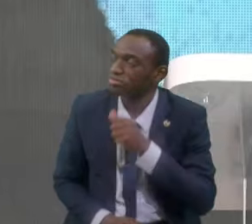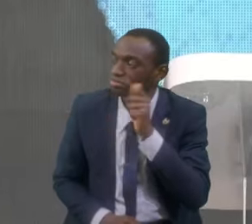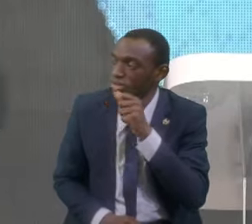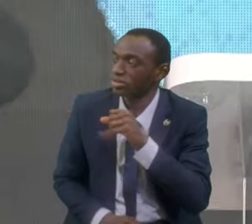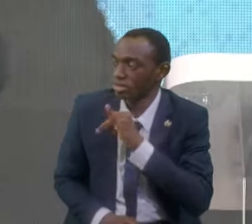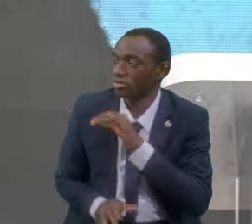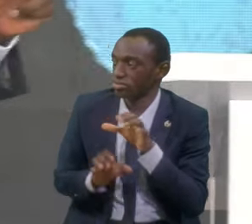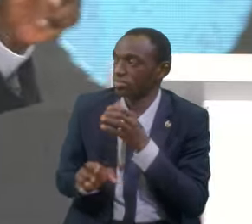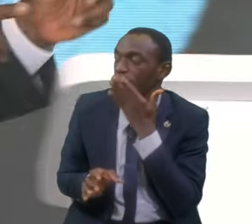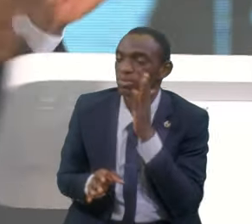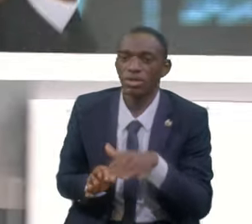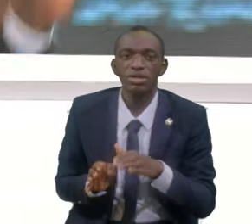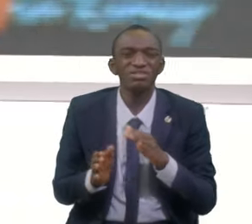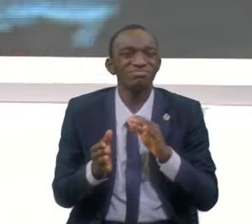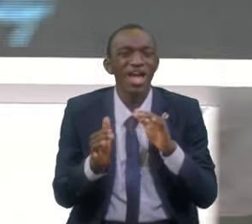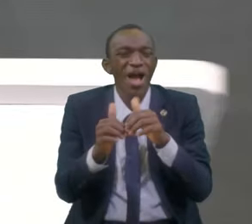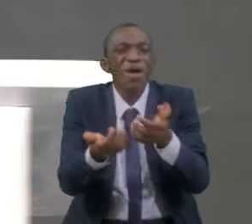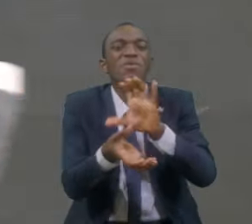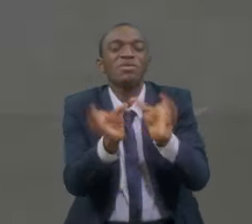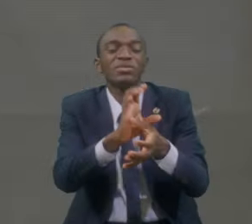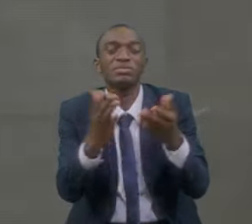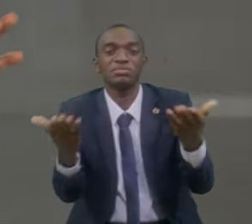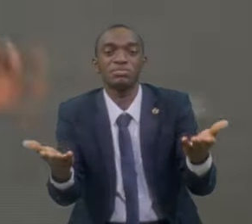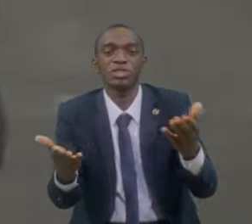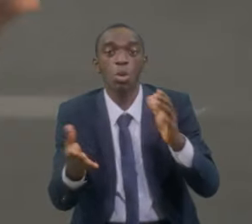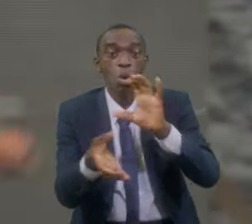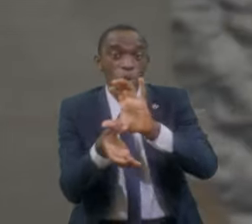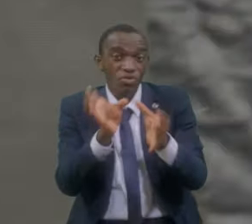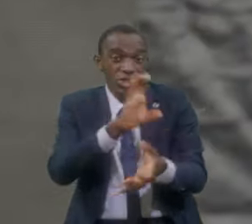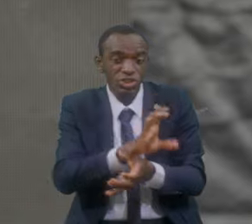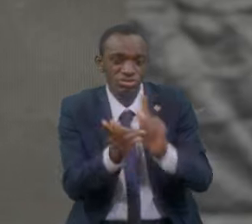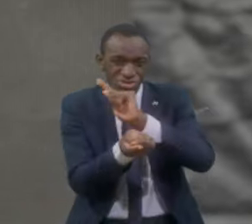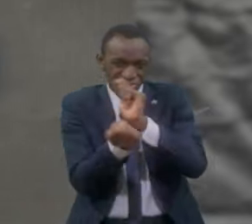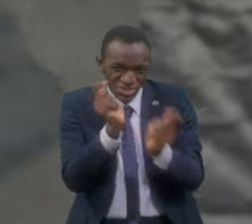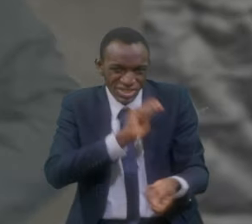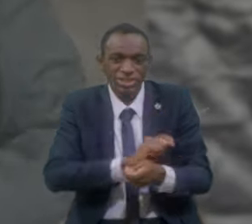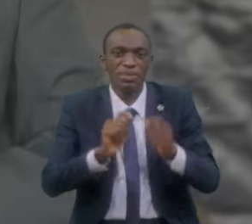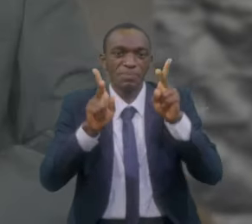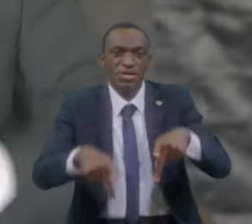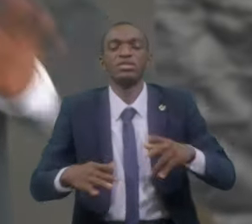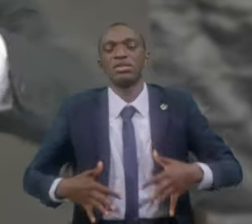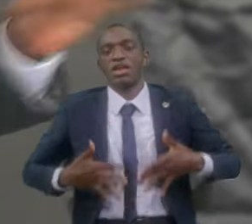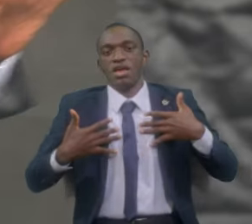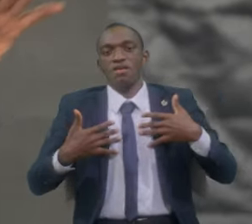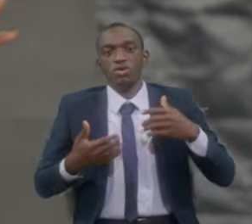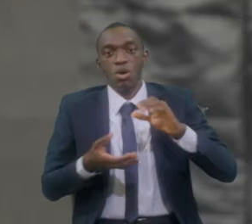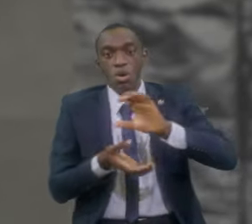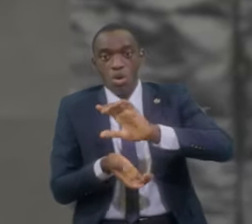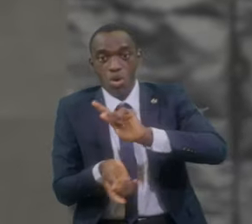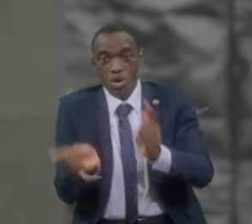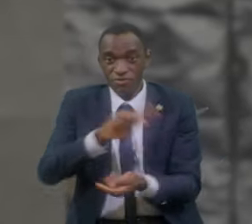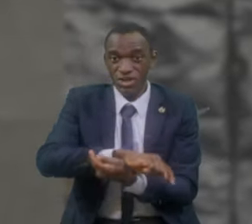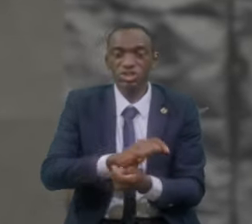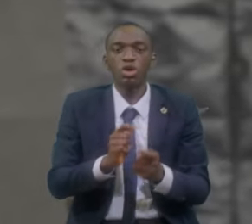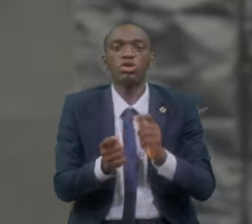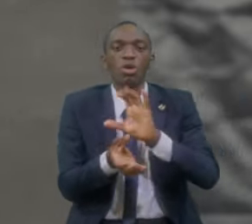life. The things I used to do, I do them no more. That's conversion. The places I used